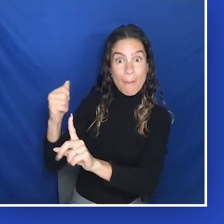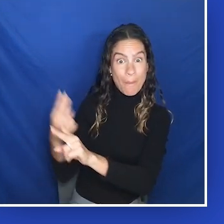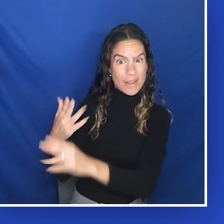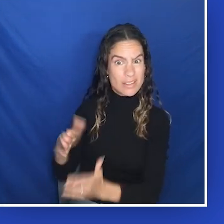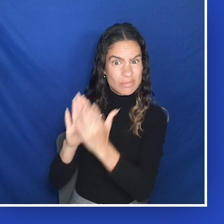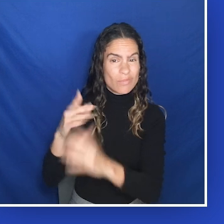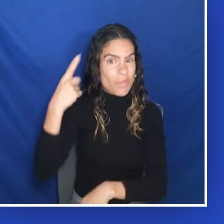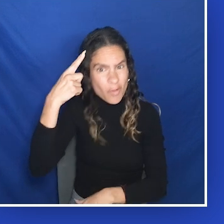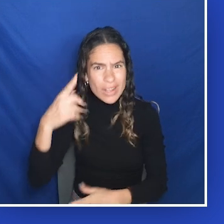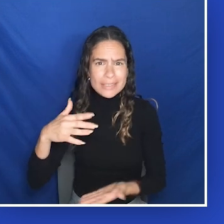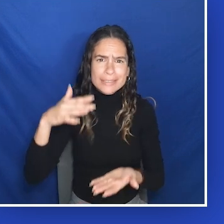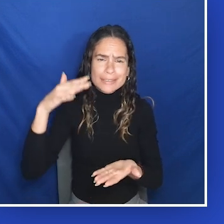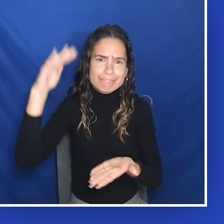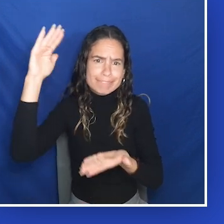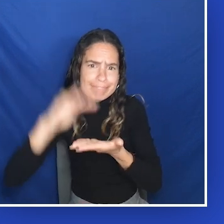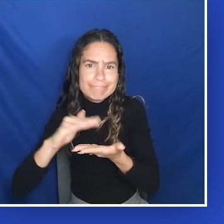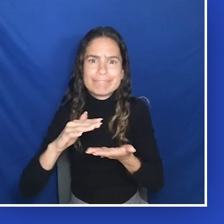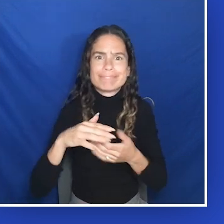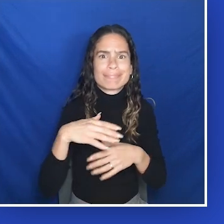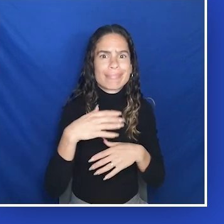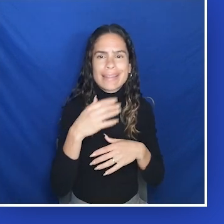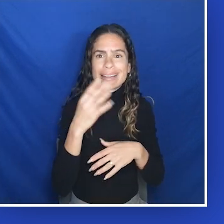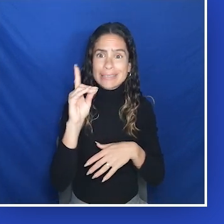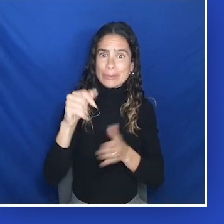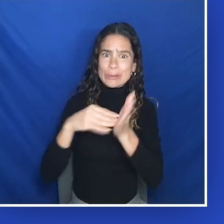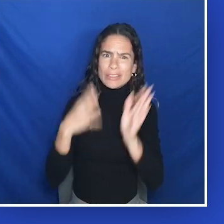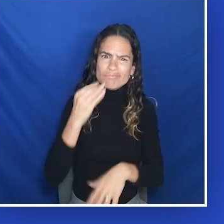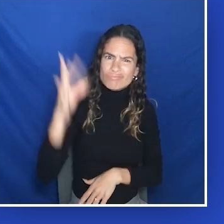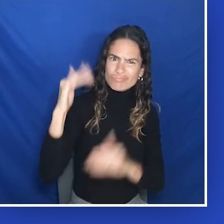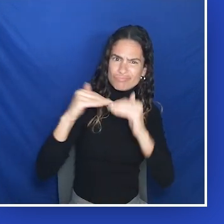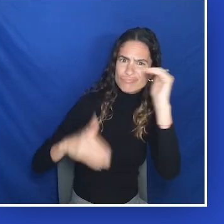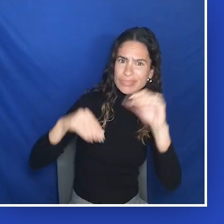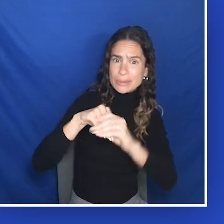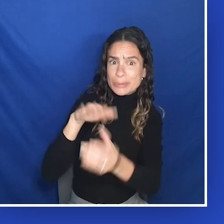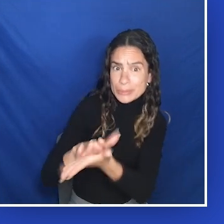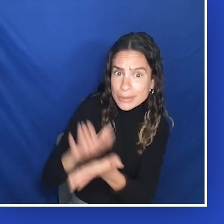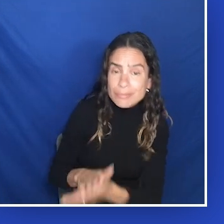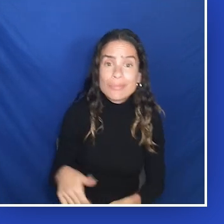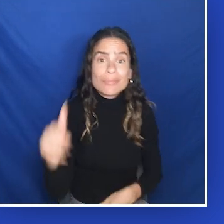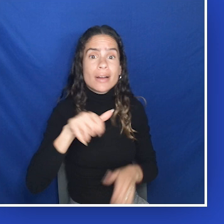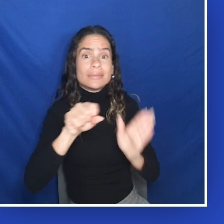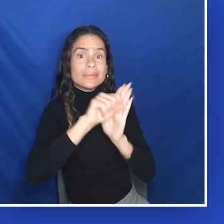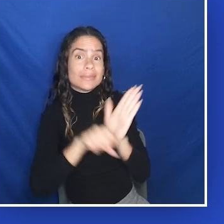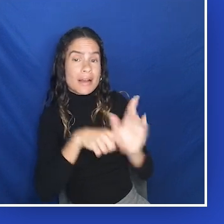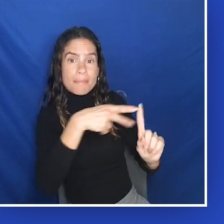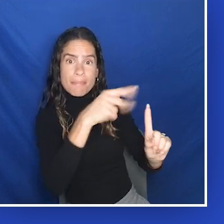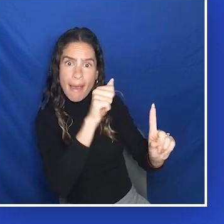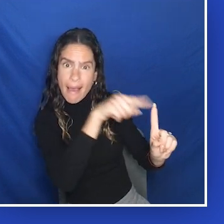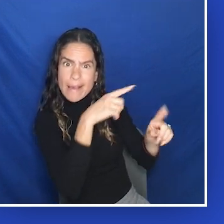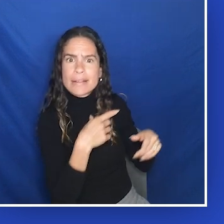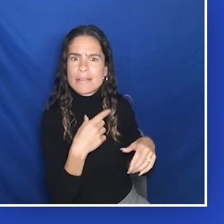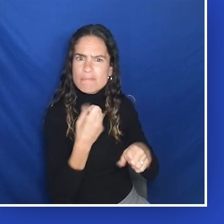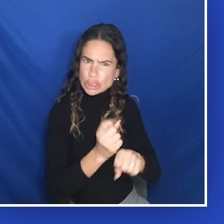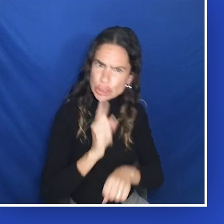One P&A used this strategy to reduce the unfair treatment of students with disabilities in schools. In another state, the P&A was